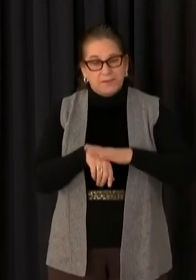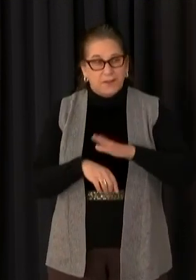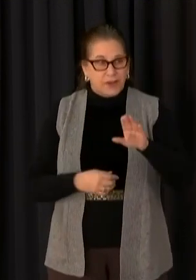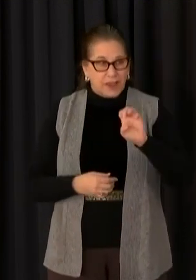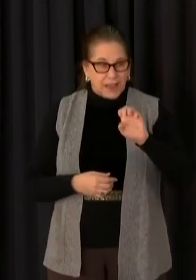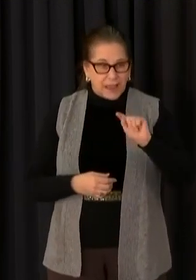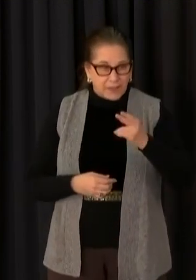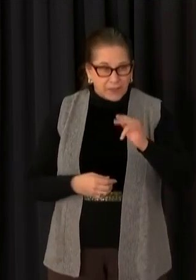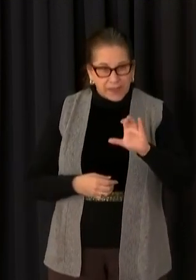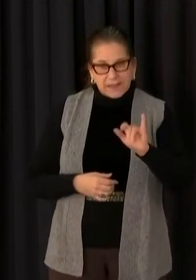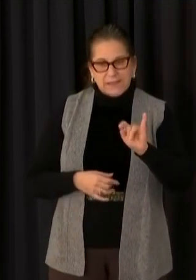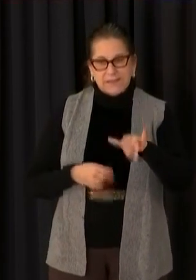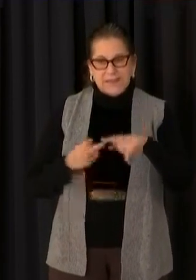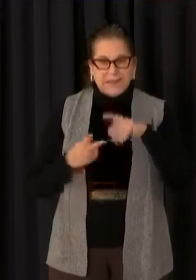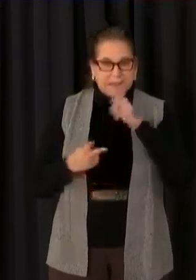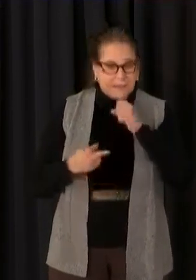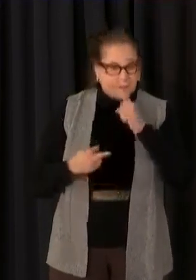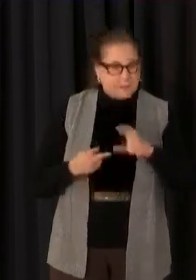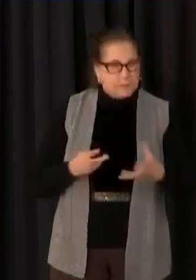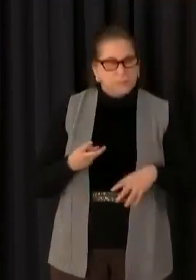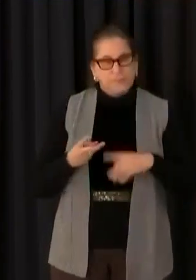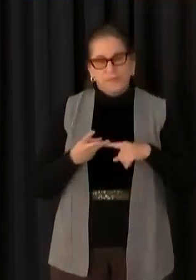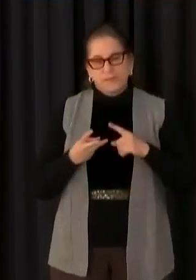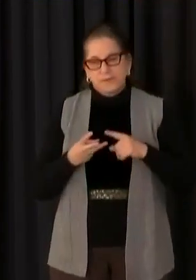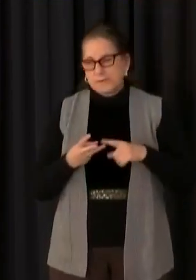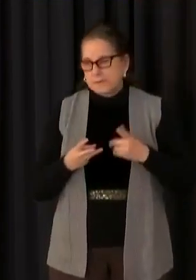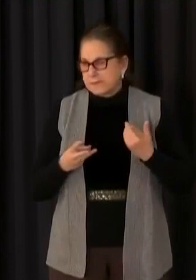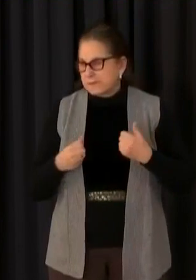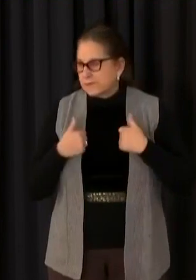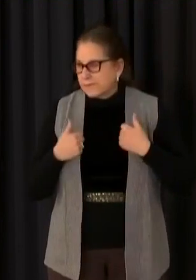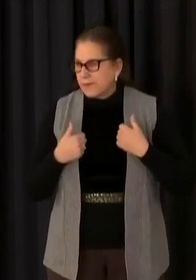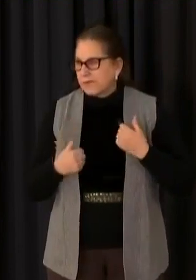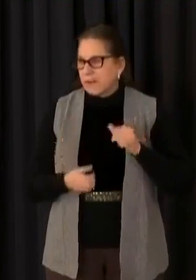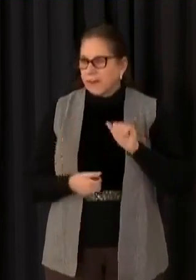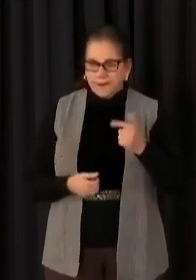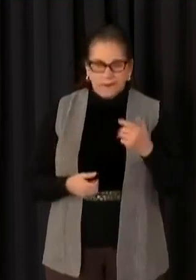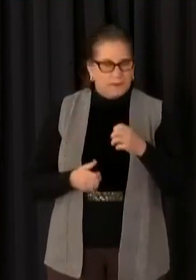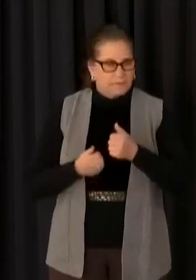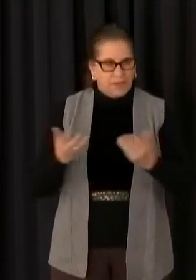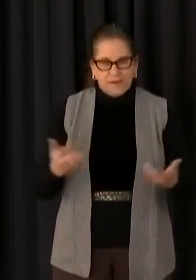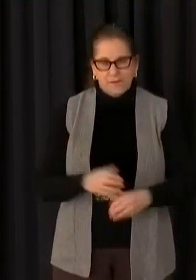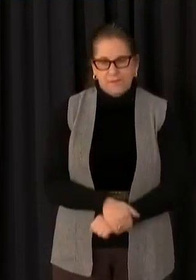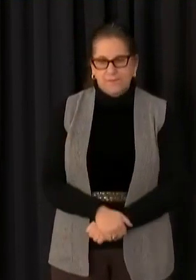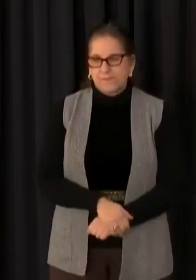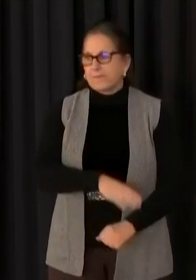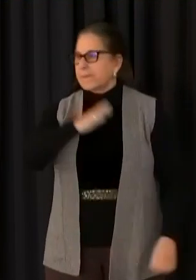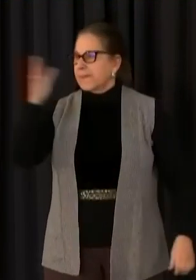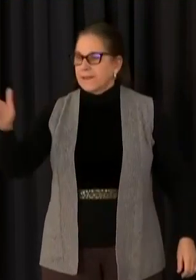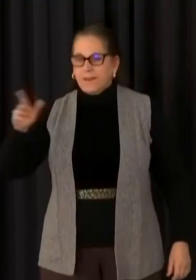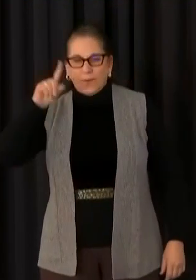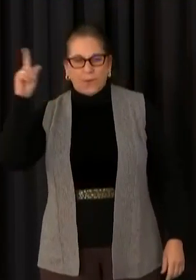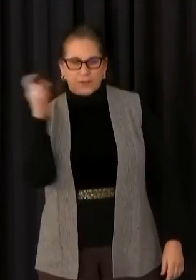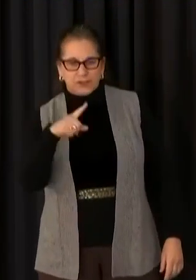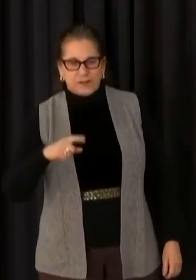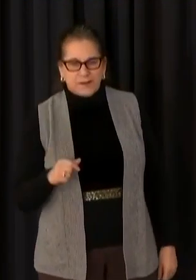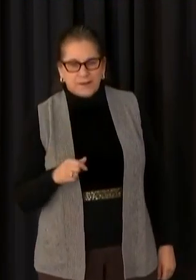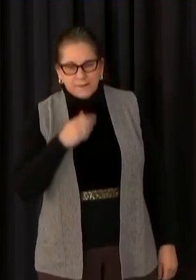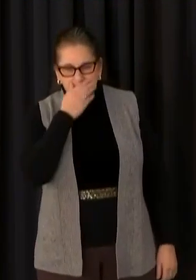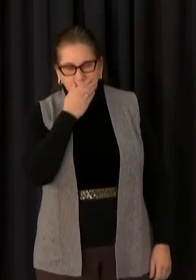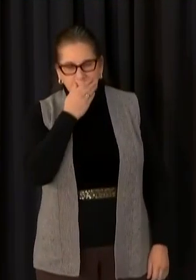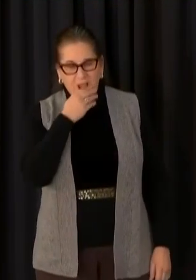you. James? Dr. Nesbitt, on January the 21st, Johnson & Johnson will